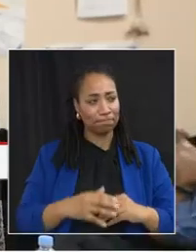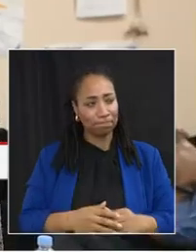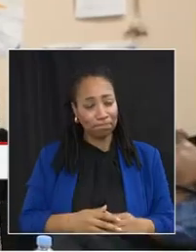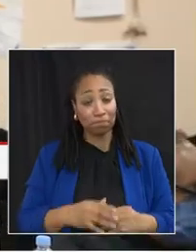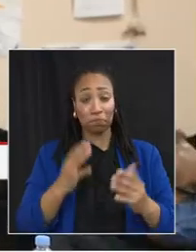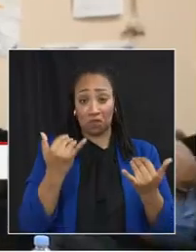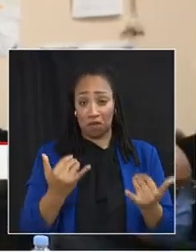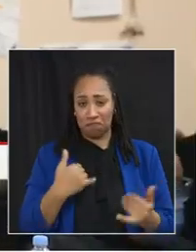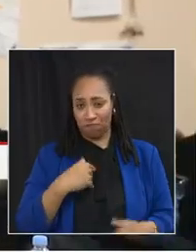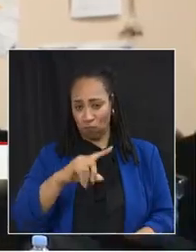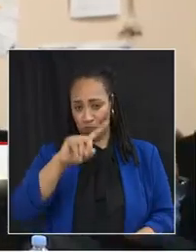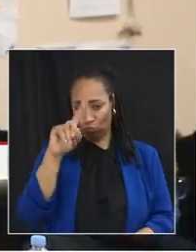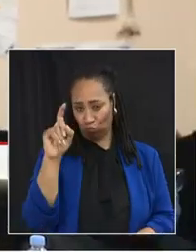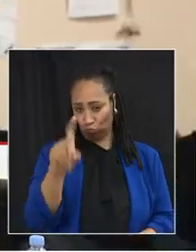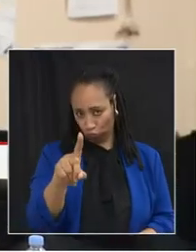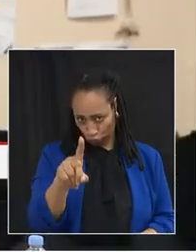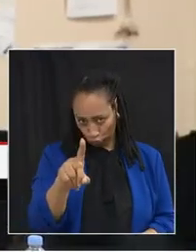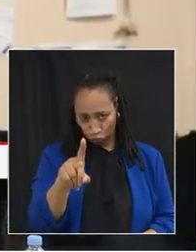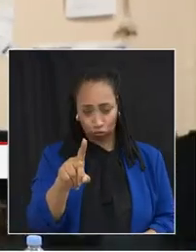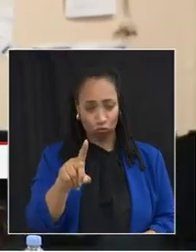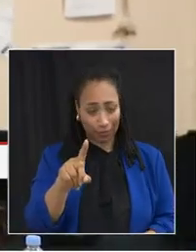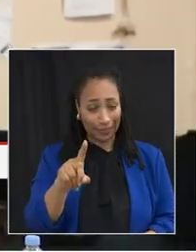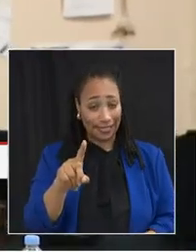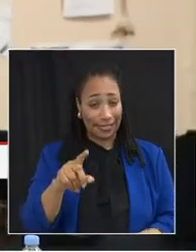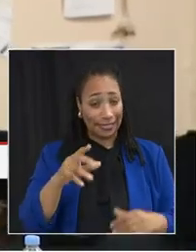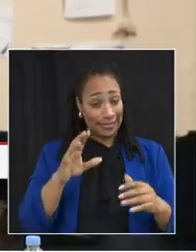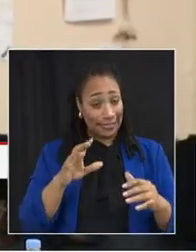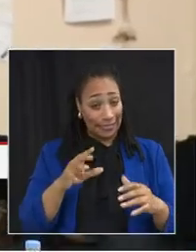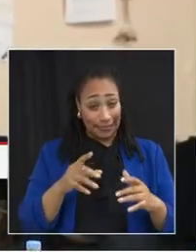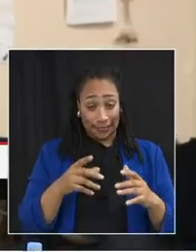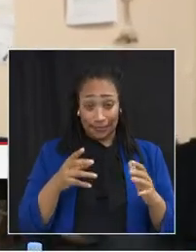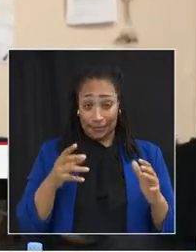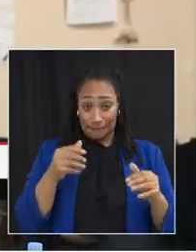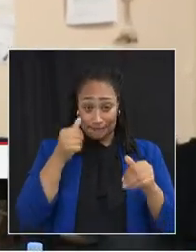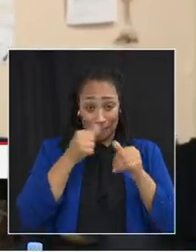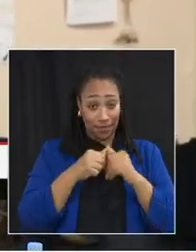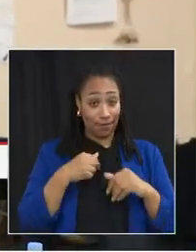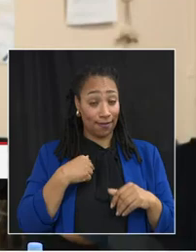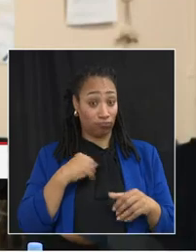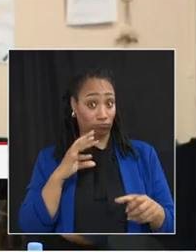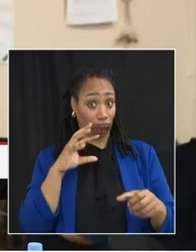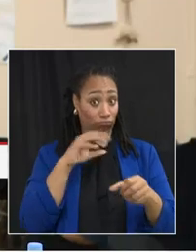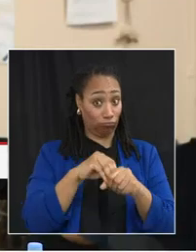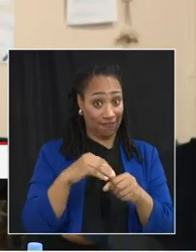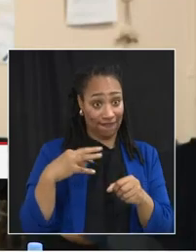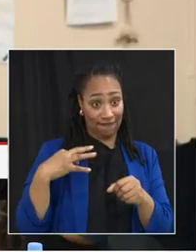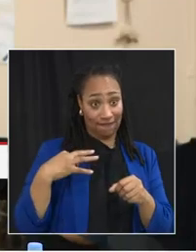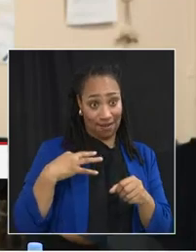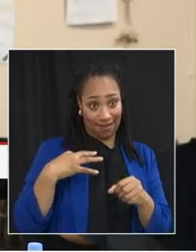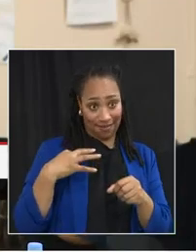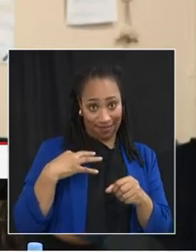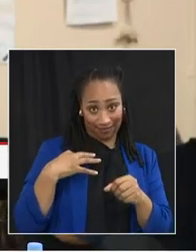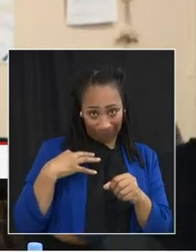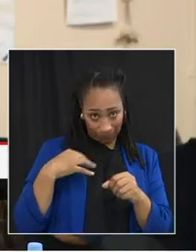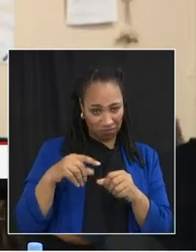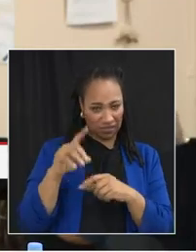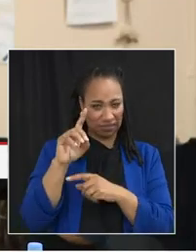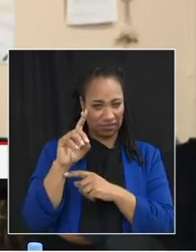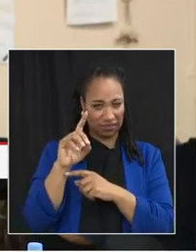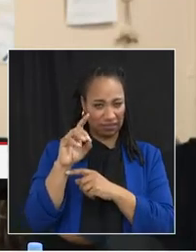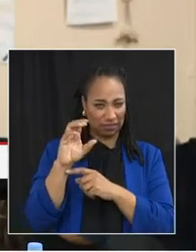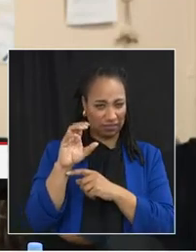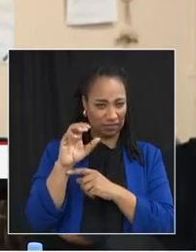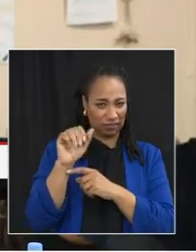as a volunteer through Department on Aging. Mm-hmm. I started